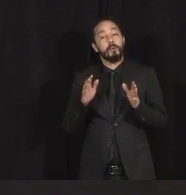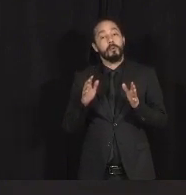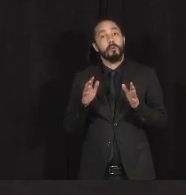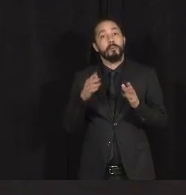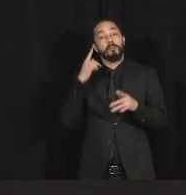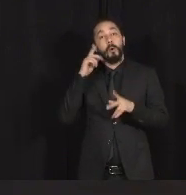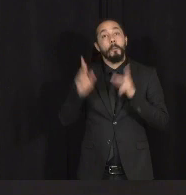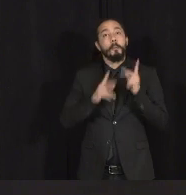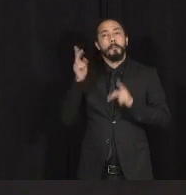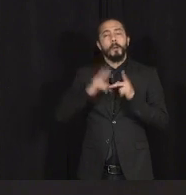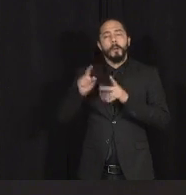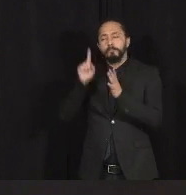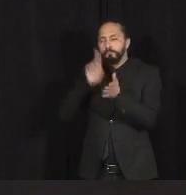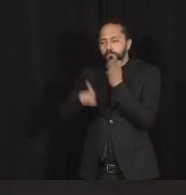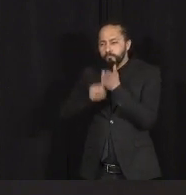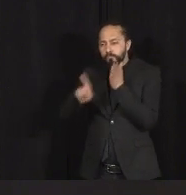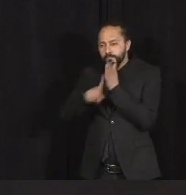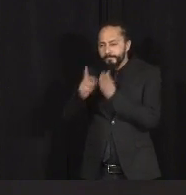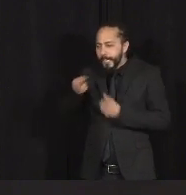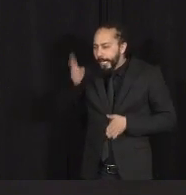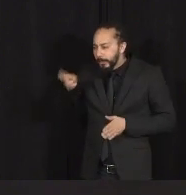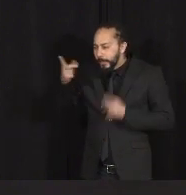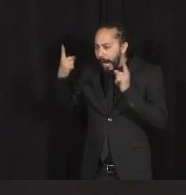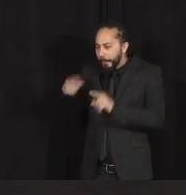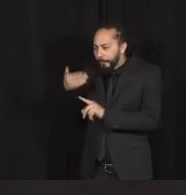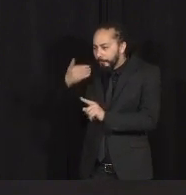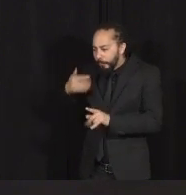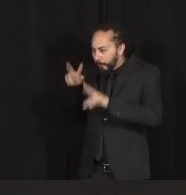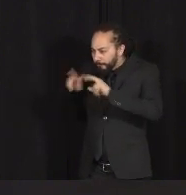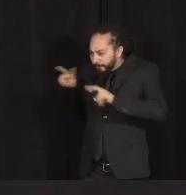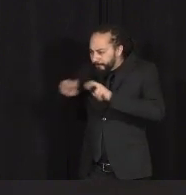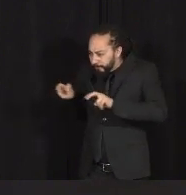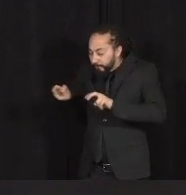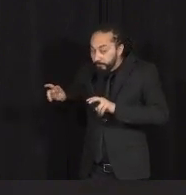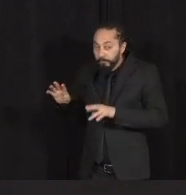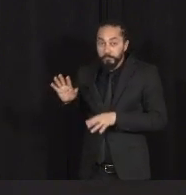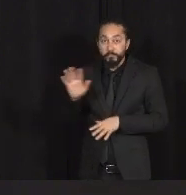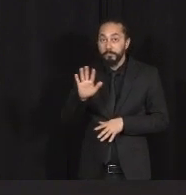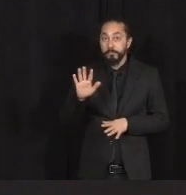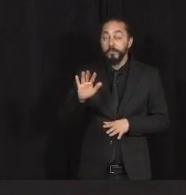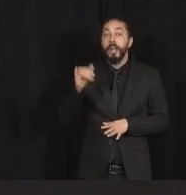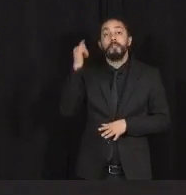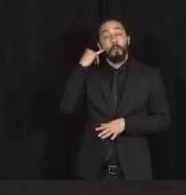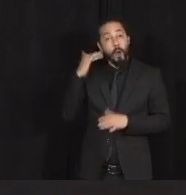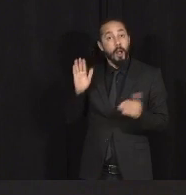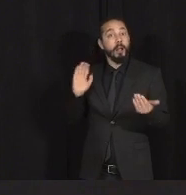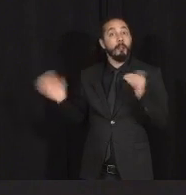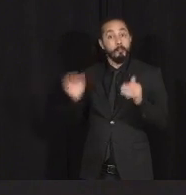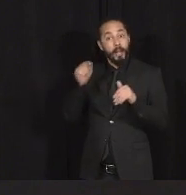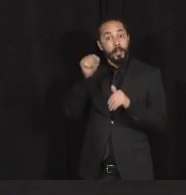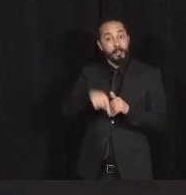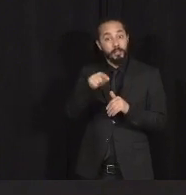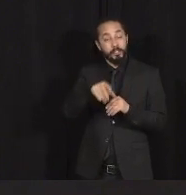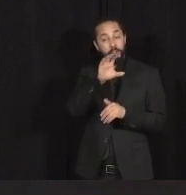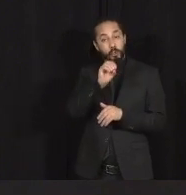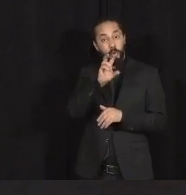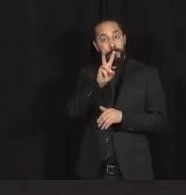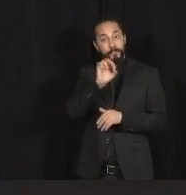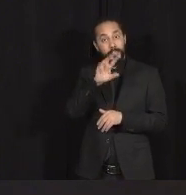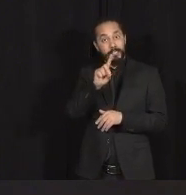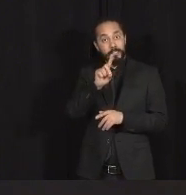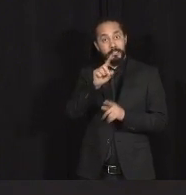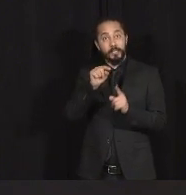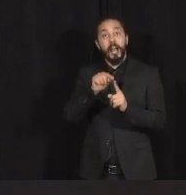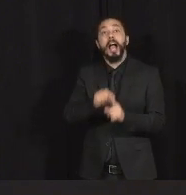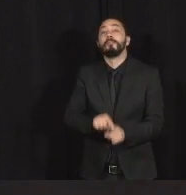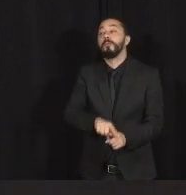here, they actually have to go back over 100 years. They have to go back to the great influenza